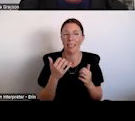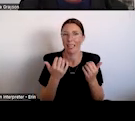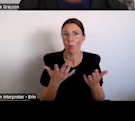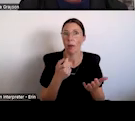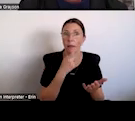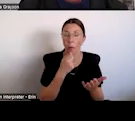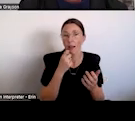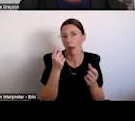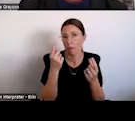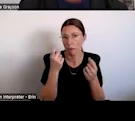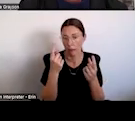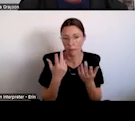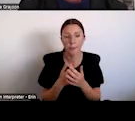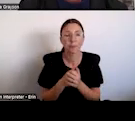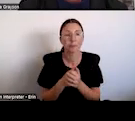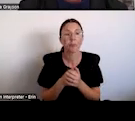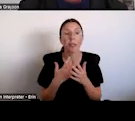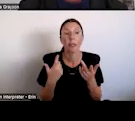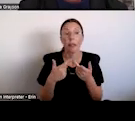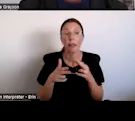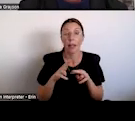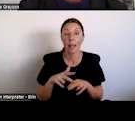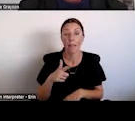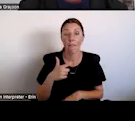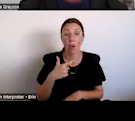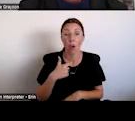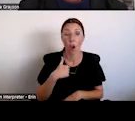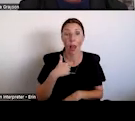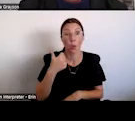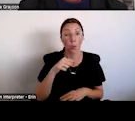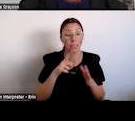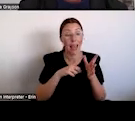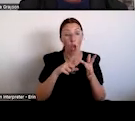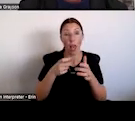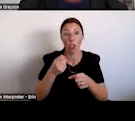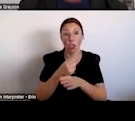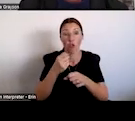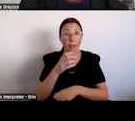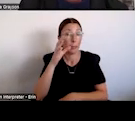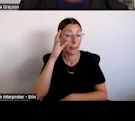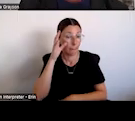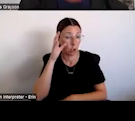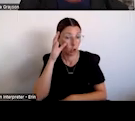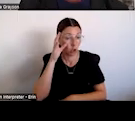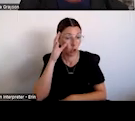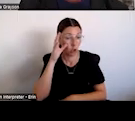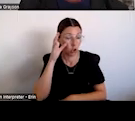that, if I take an AI generated image, these days we have a very high